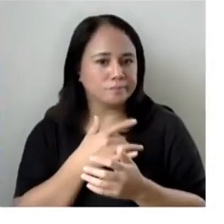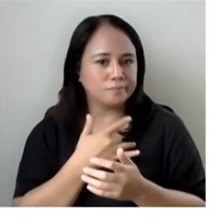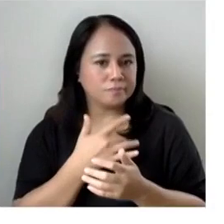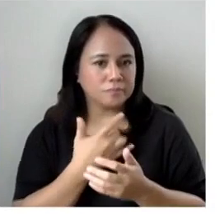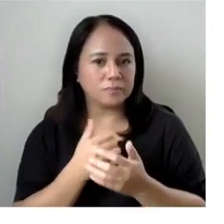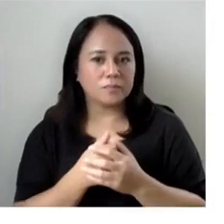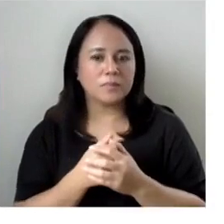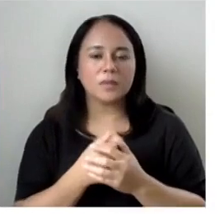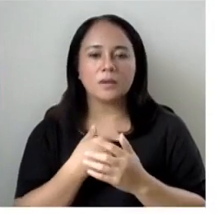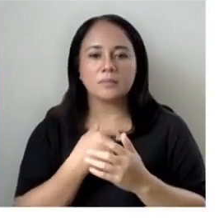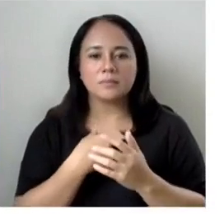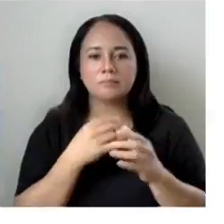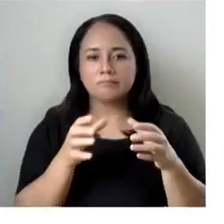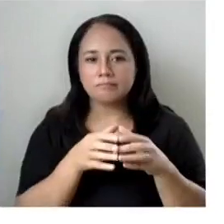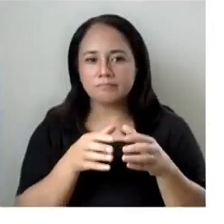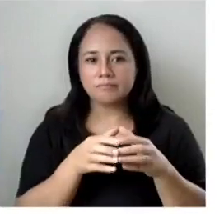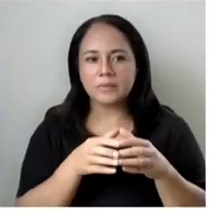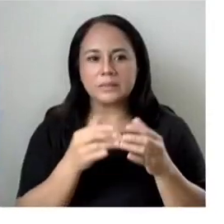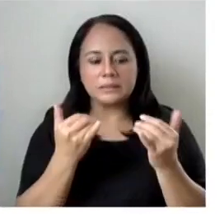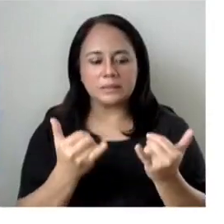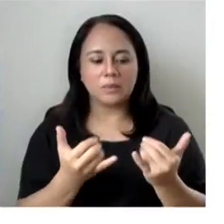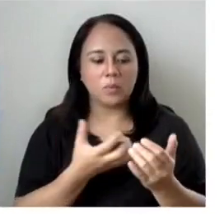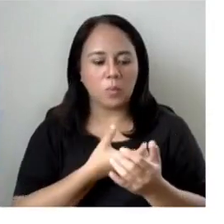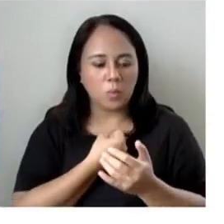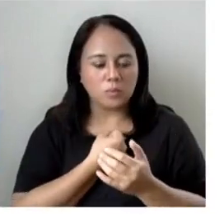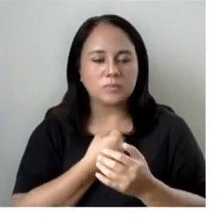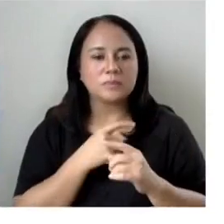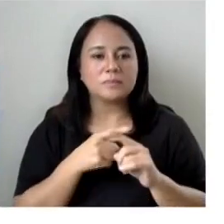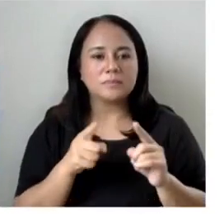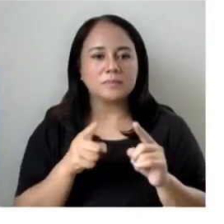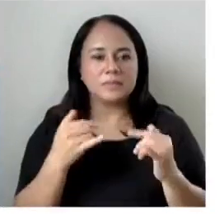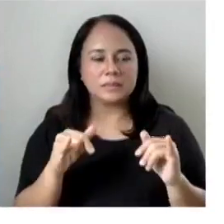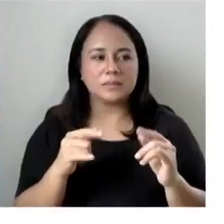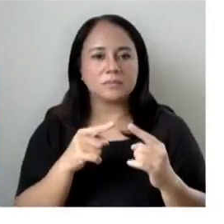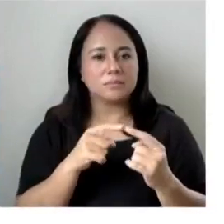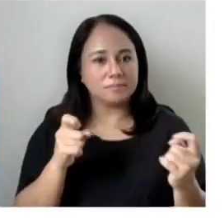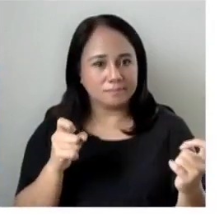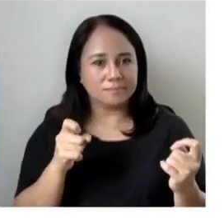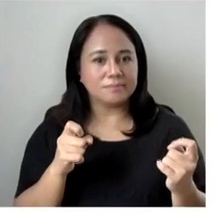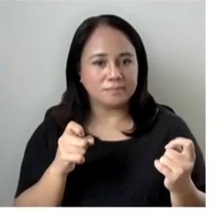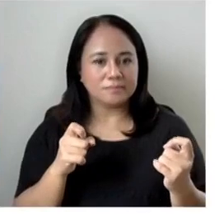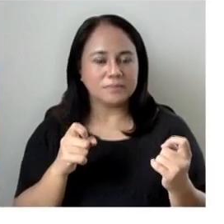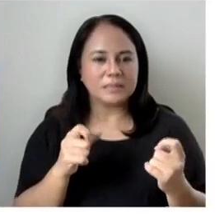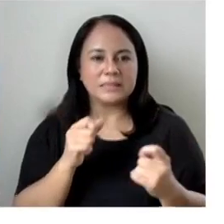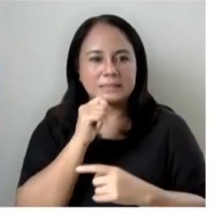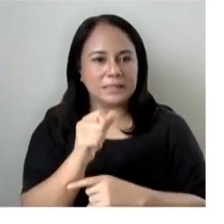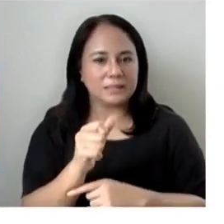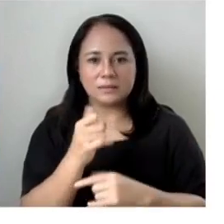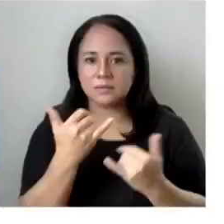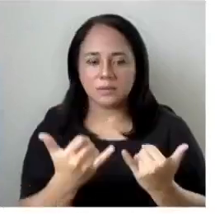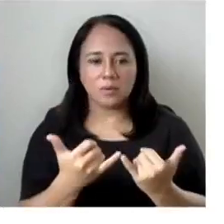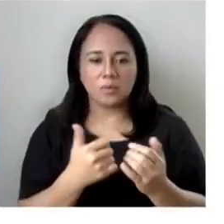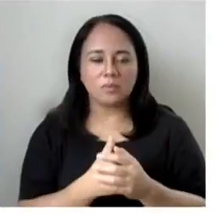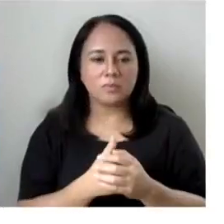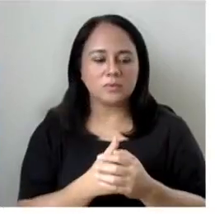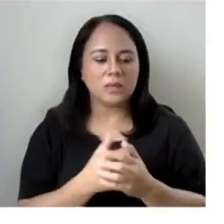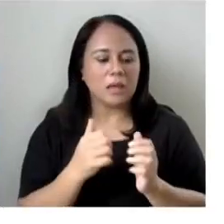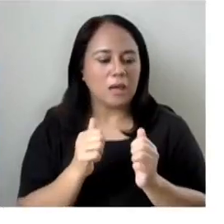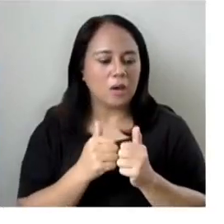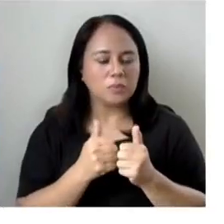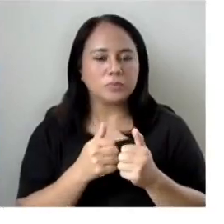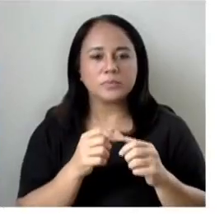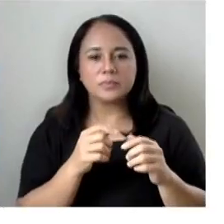this movement that they now own, and yet your opposition to it, not this time? So how do you explain that to